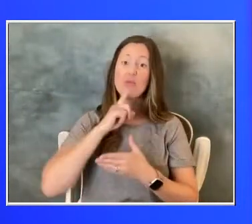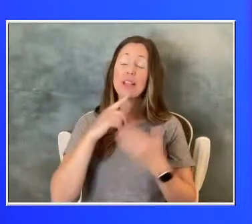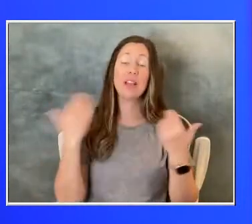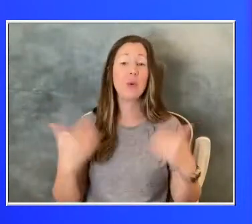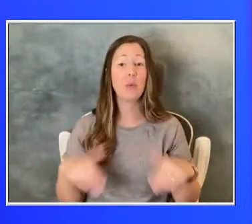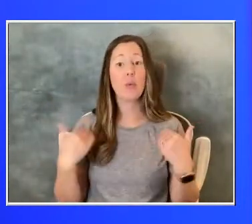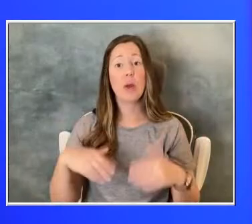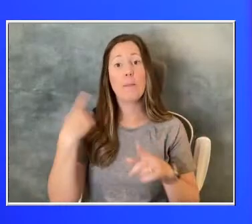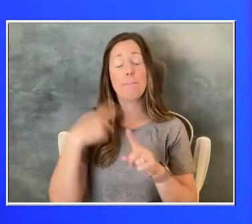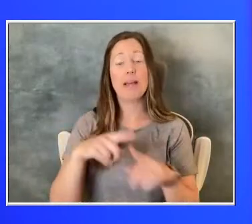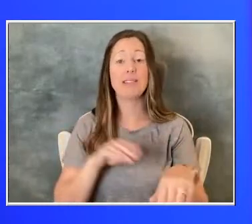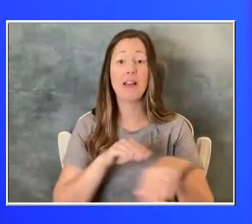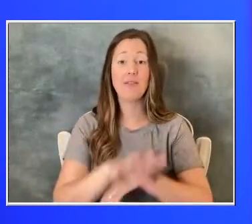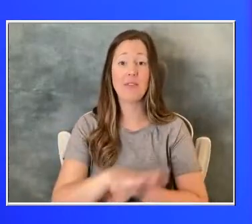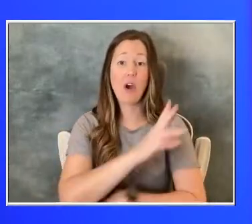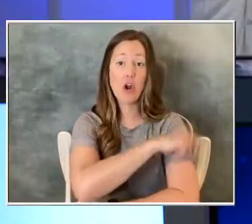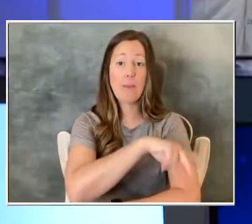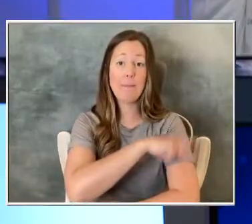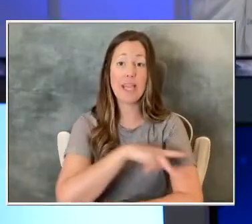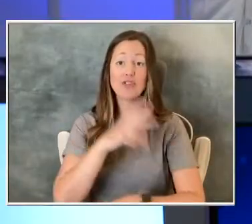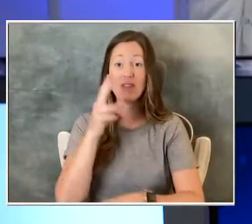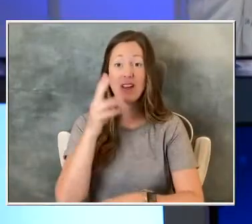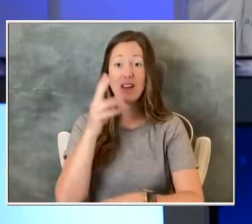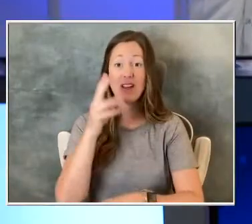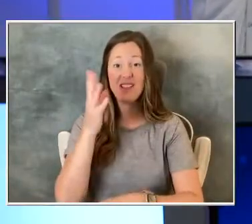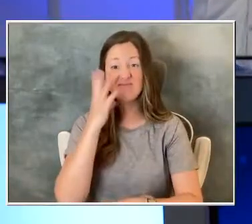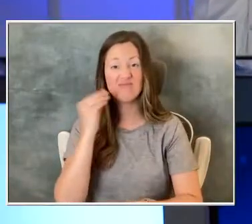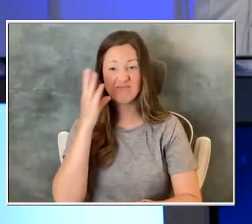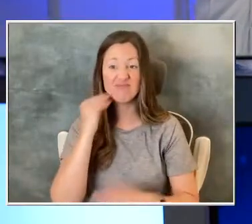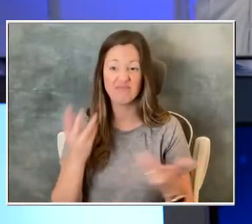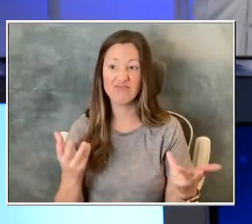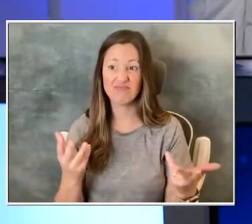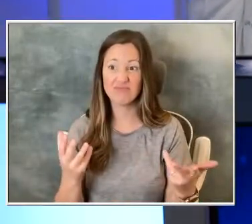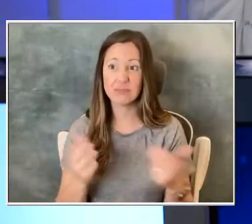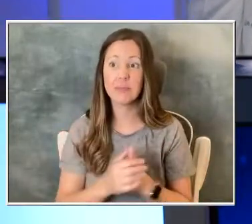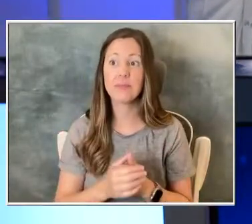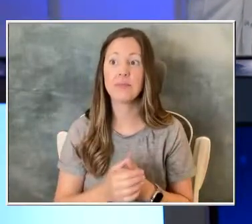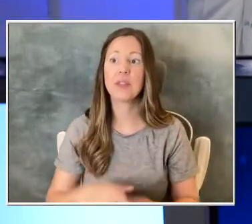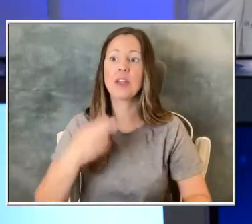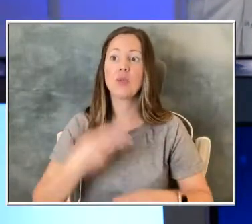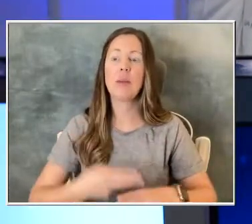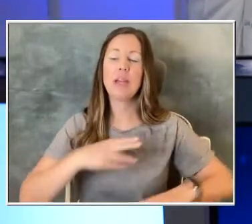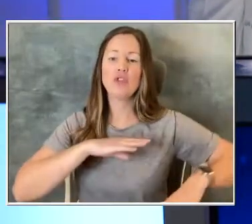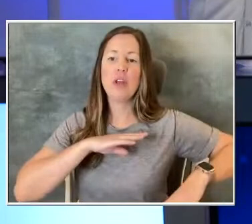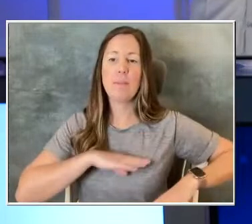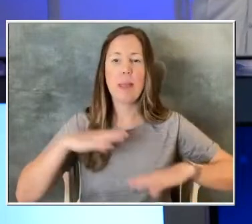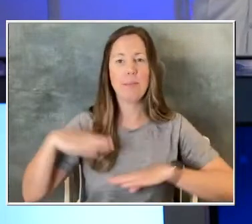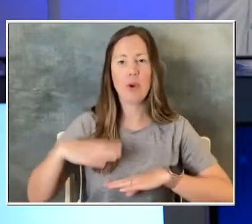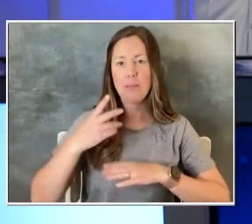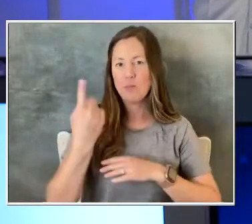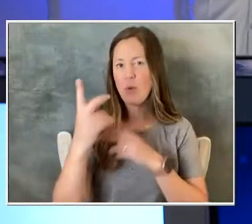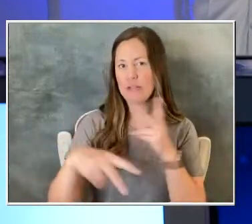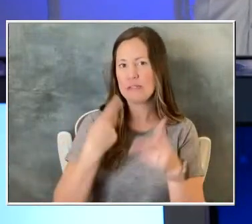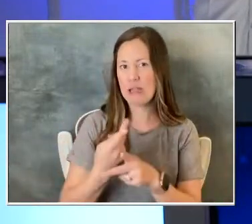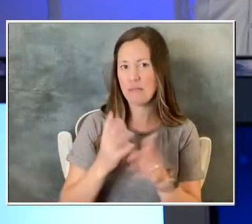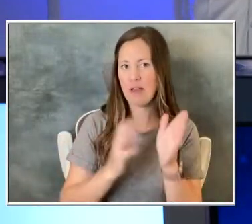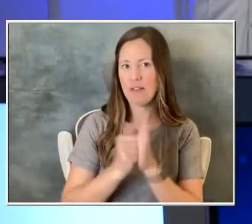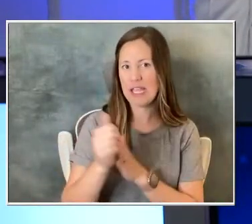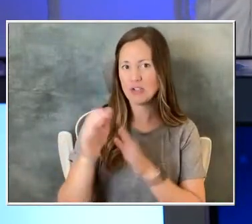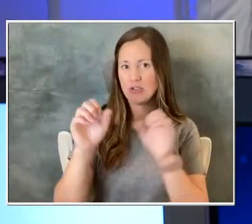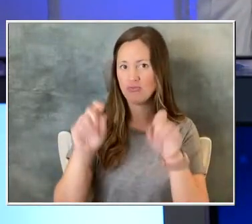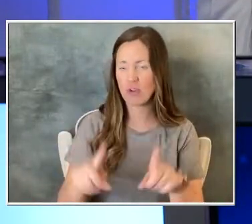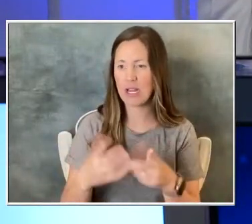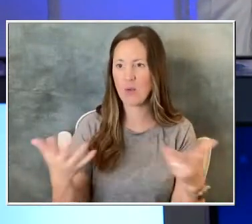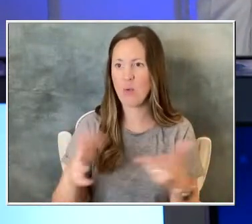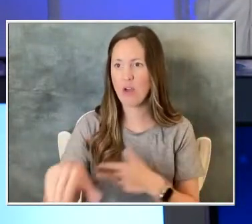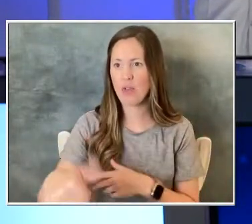our patients' cancer journey. So we mentioned that mammograms are just one type of cancer screening. What are the others? When does an ultrasound make